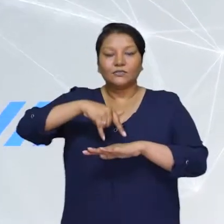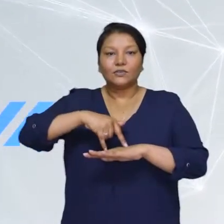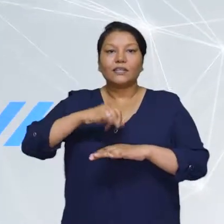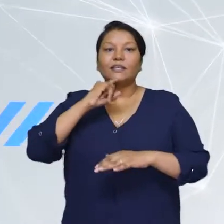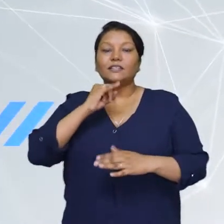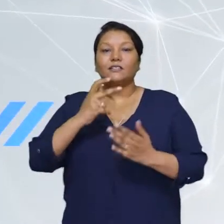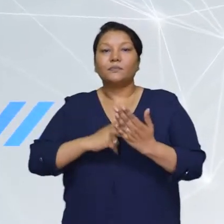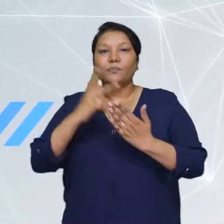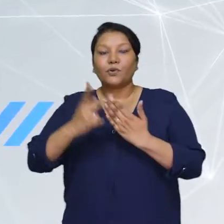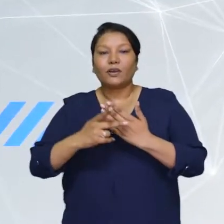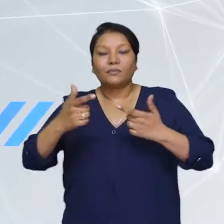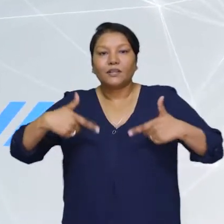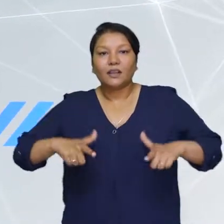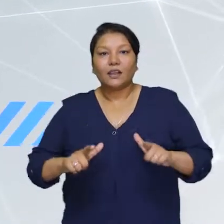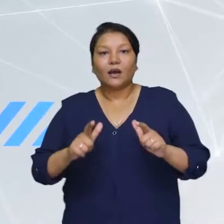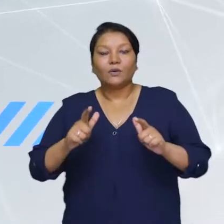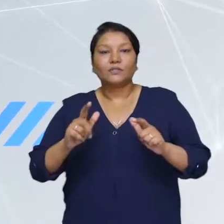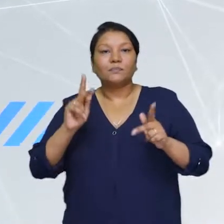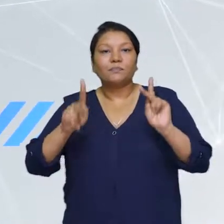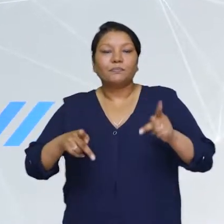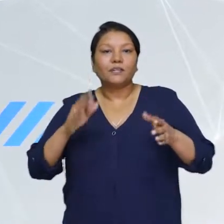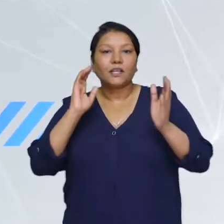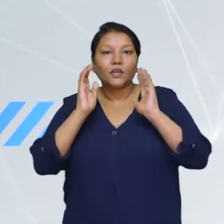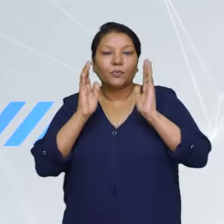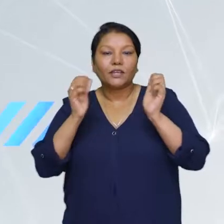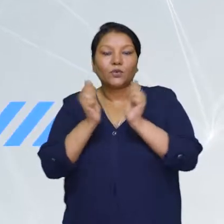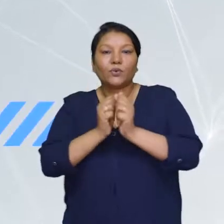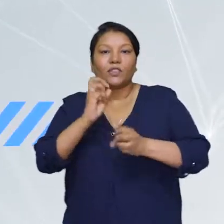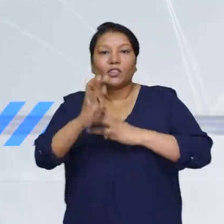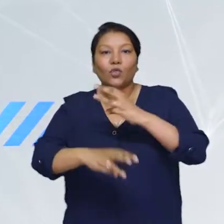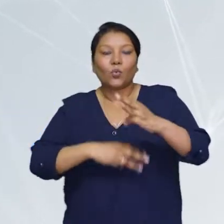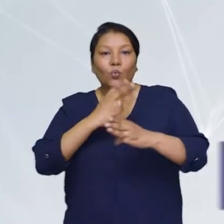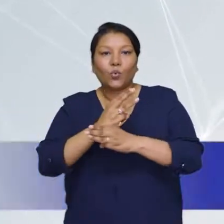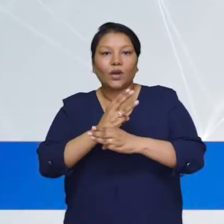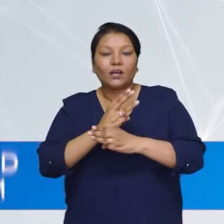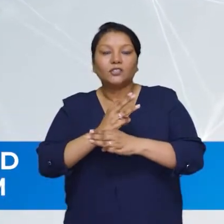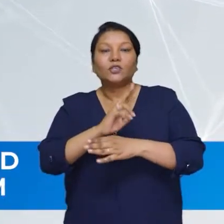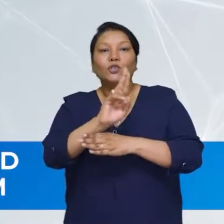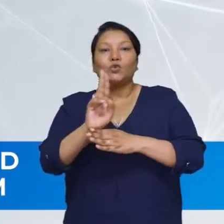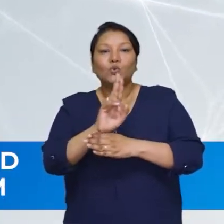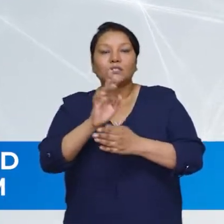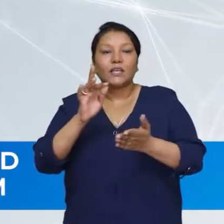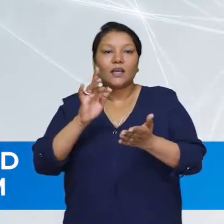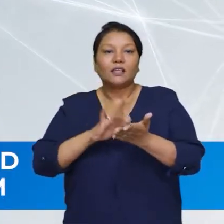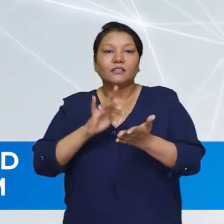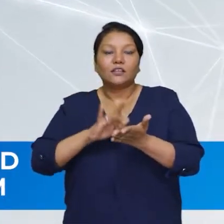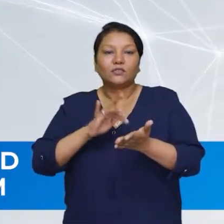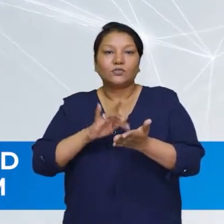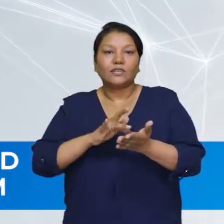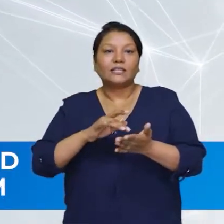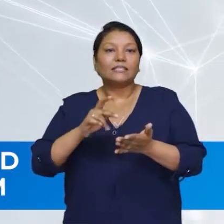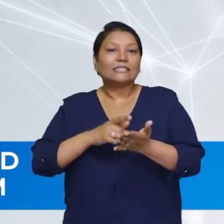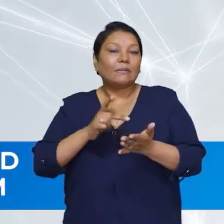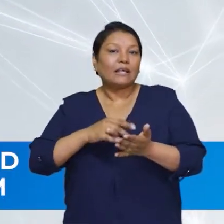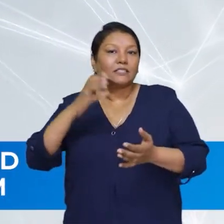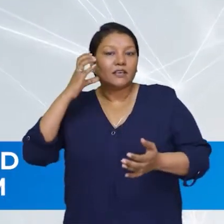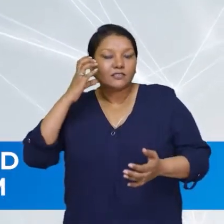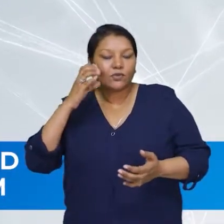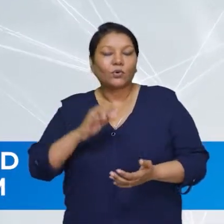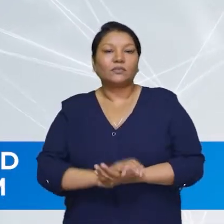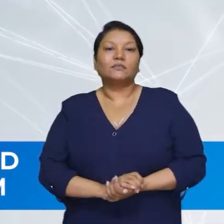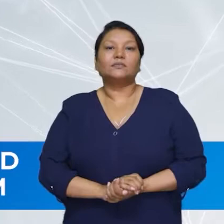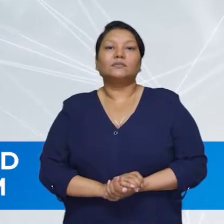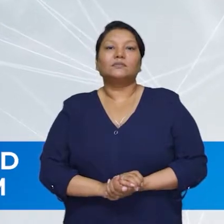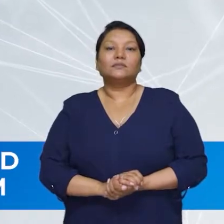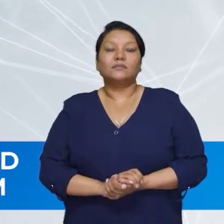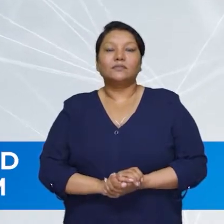Android is a software which allows users to communicate with the world through their touchscreen phone or tablet. It's easy to